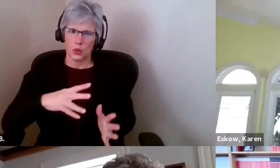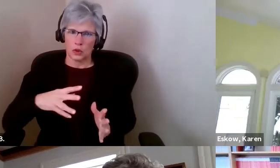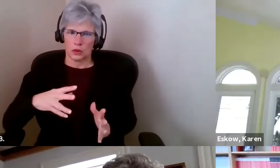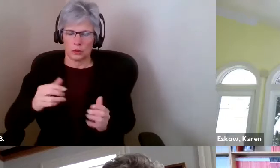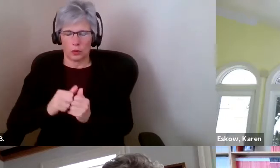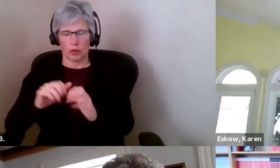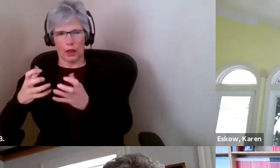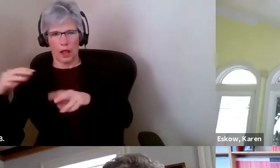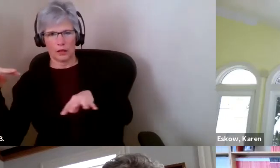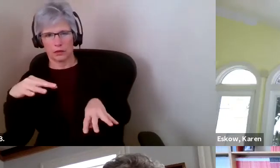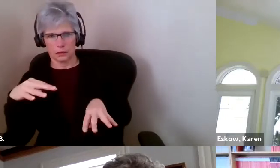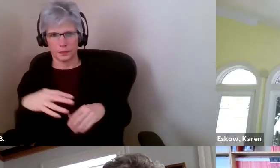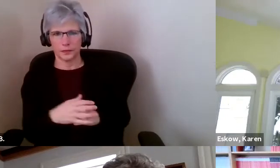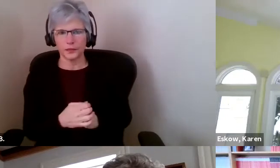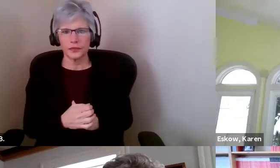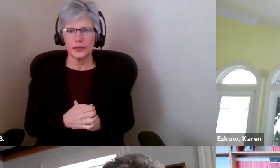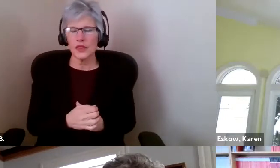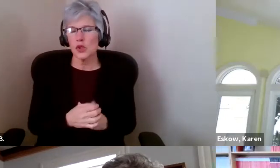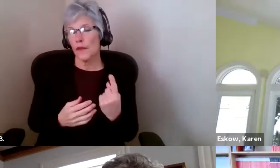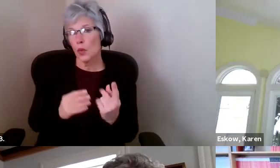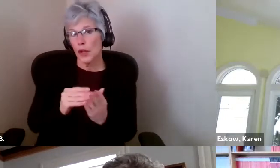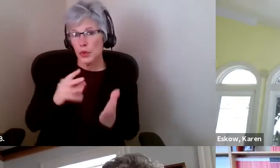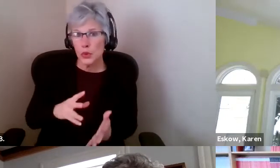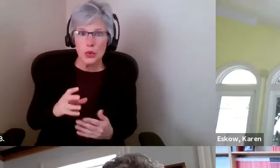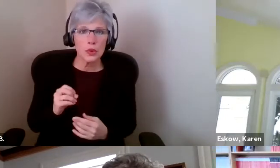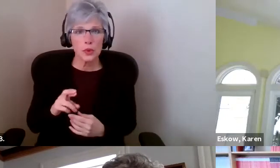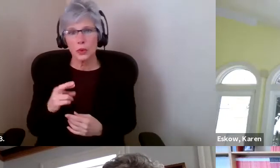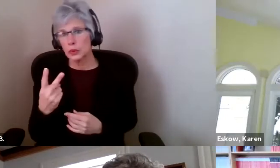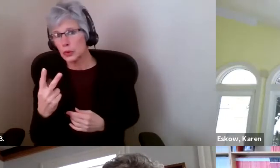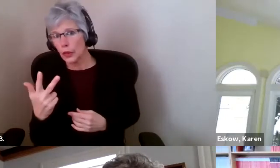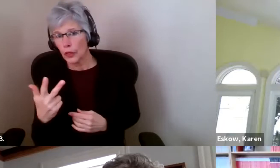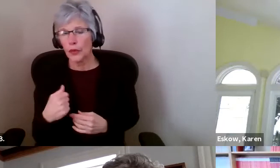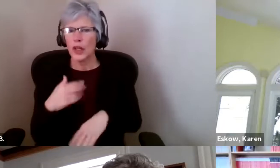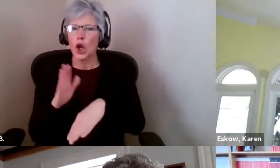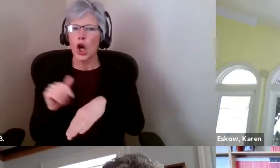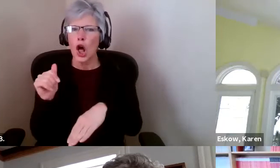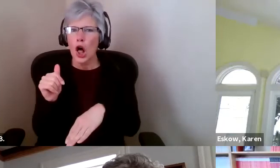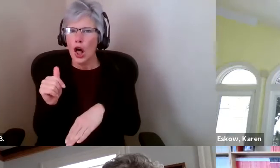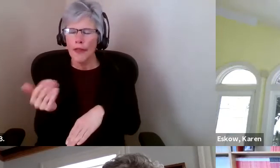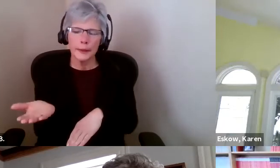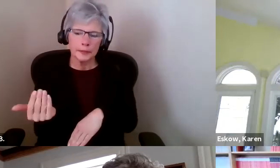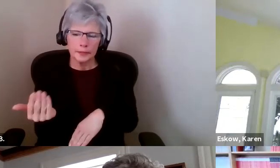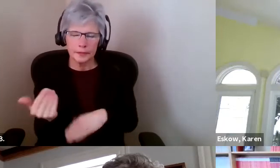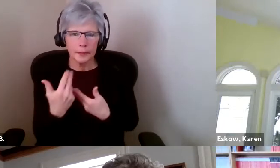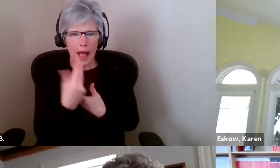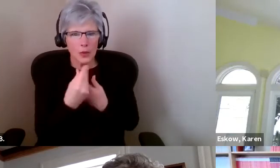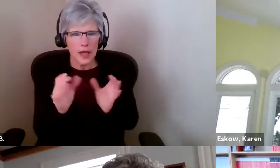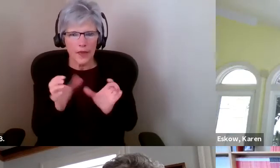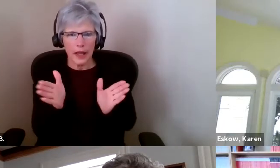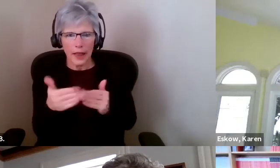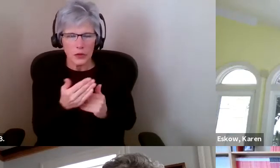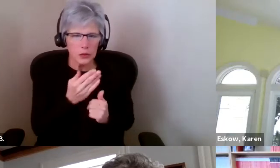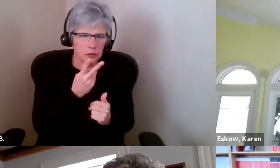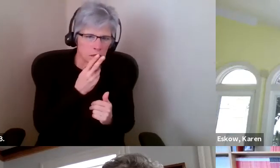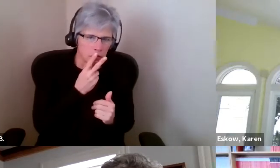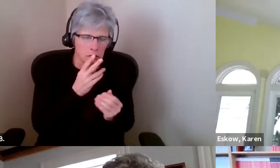two students, whatever, you call them individually, maybe step outside a minute or talk to them quietly so others are not able to hear. Keep the distance,